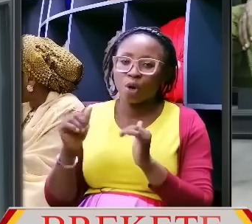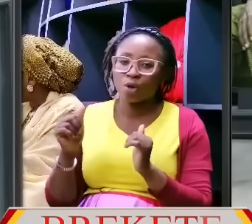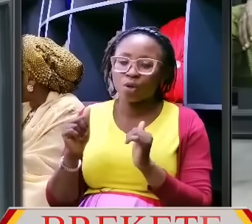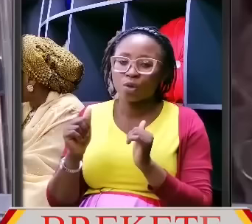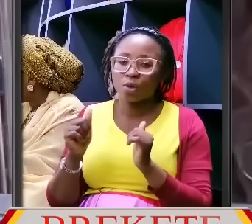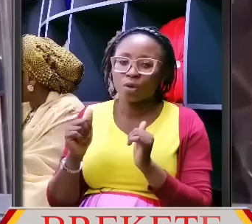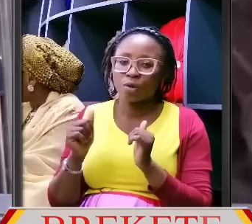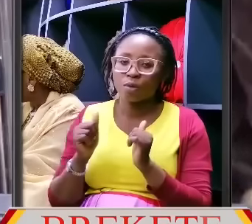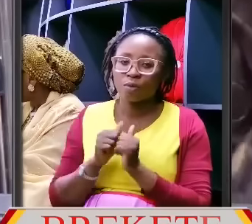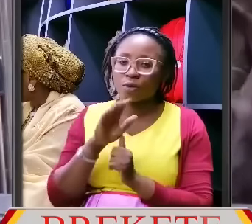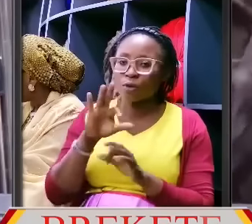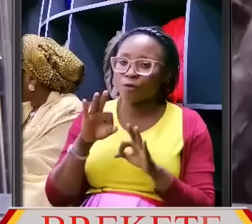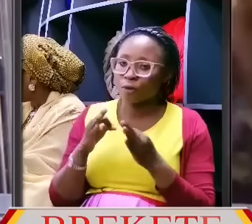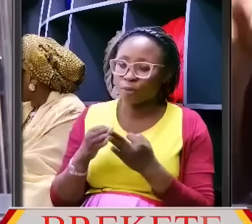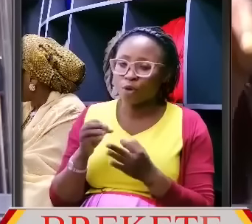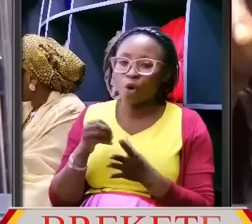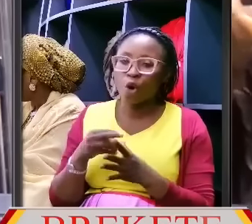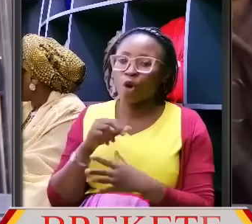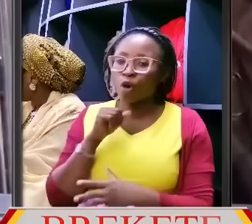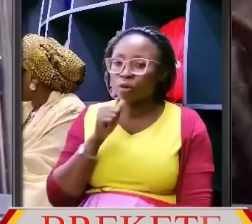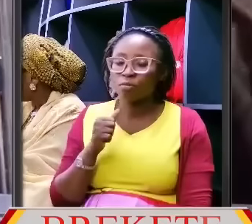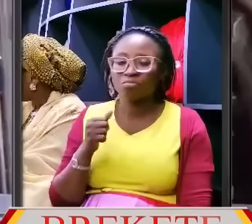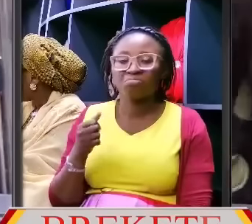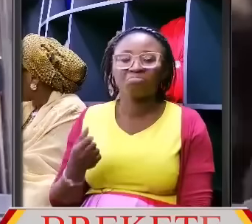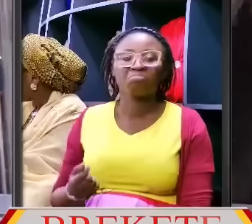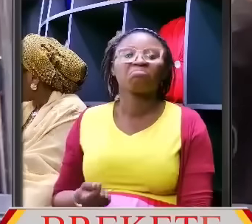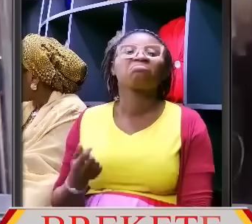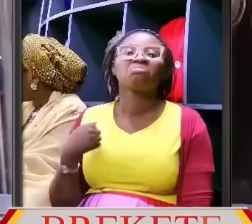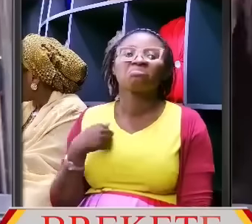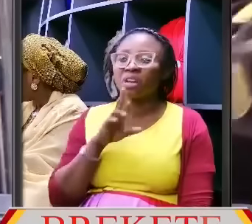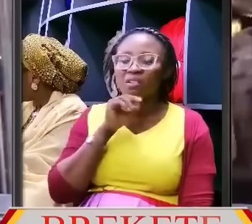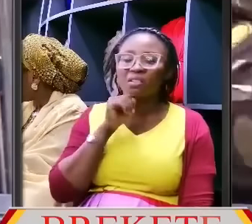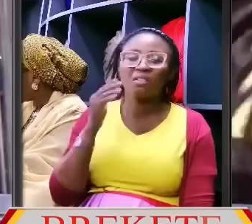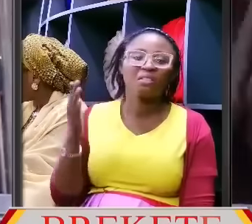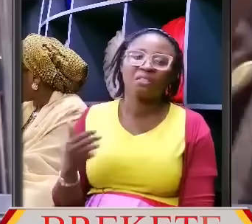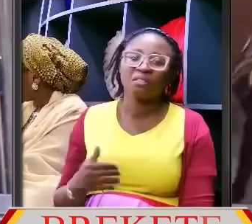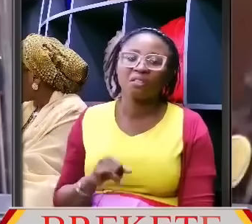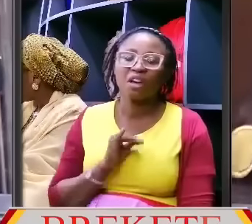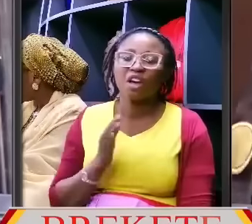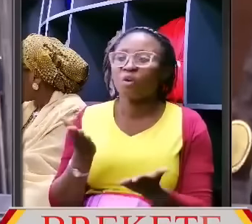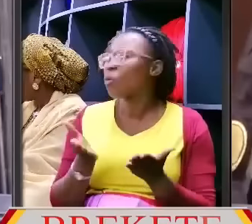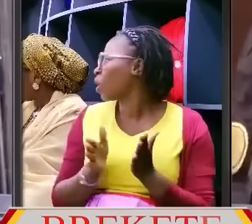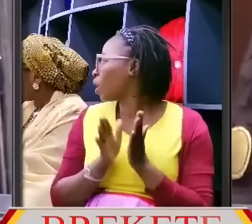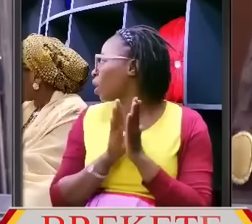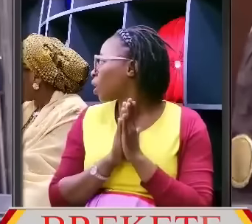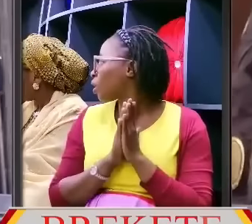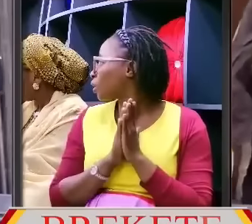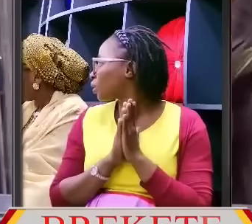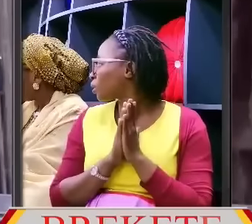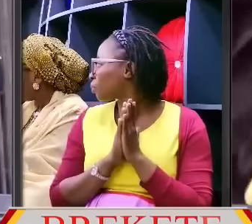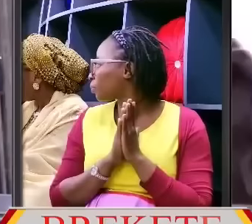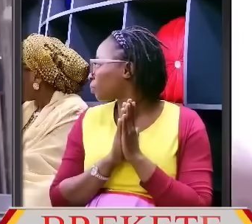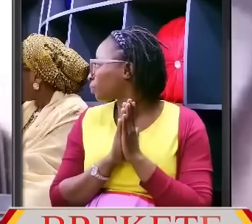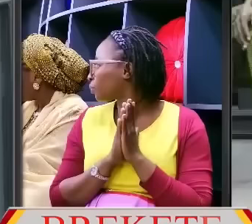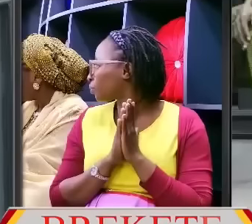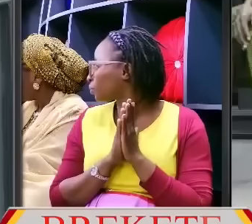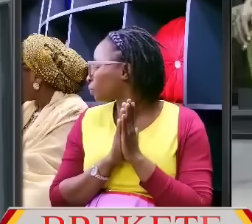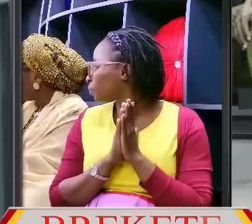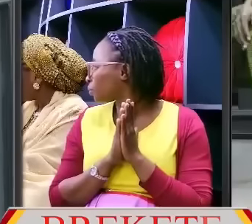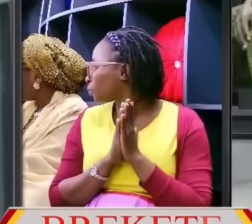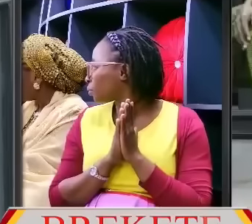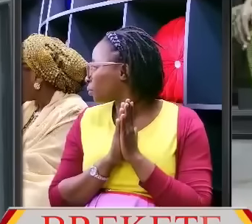know this Sally house. Daddy, okay, I was. Uh-huh, sorry, calm down, sir. See, I was.